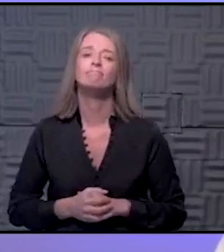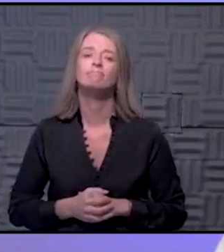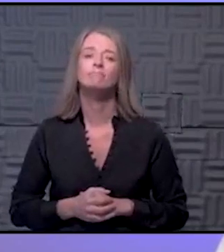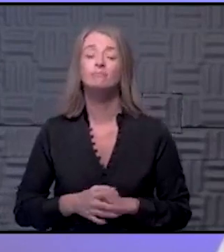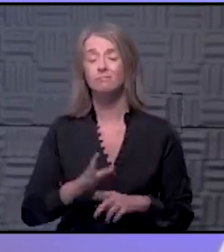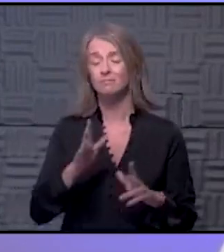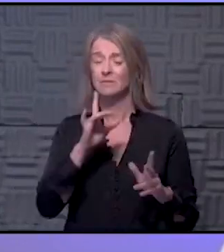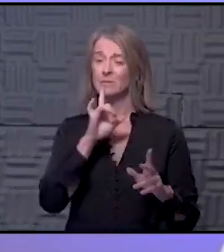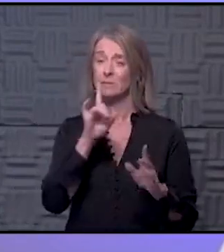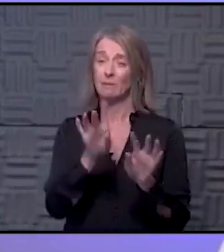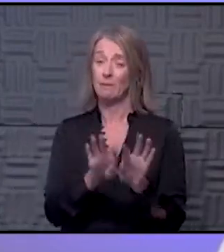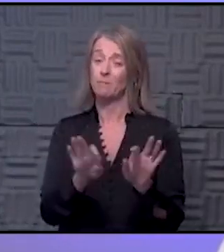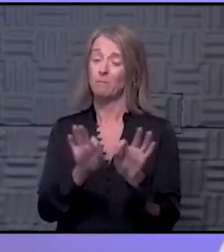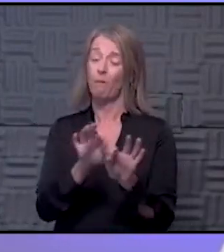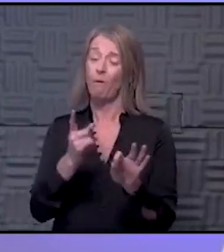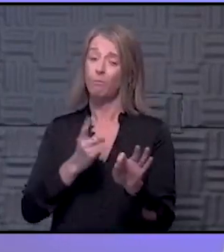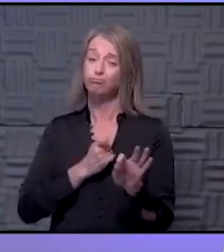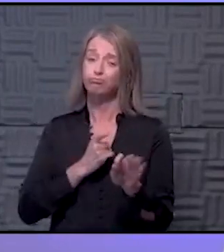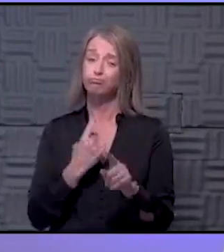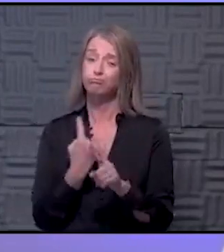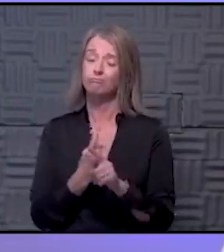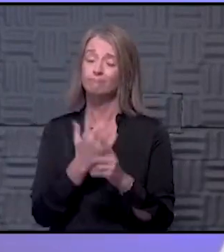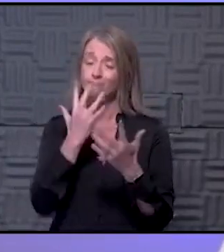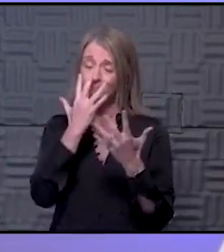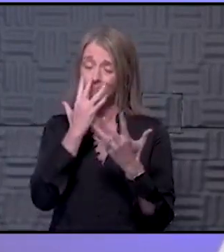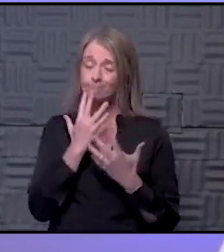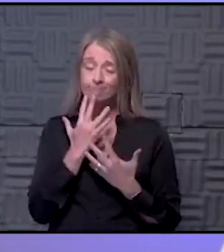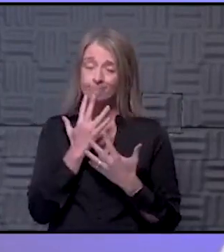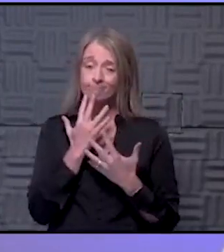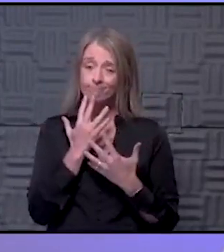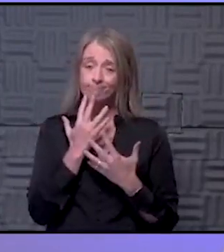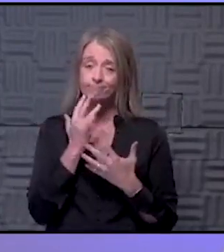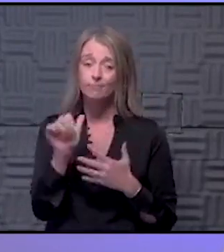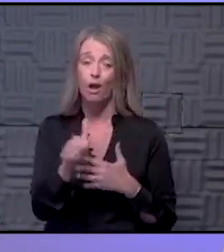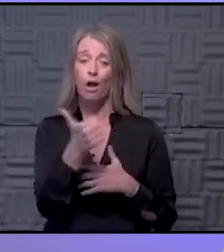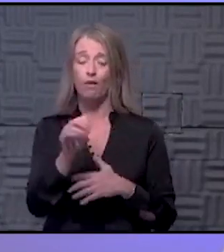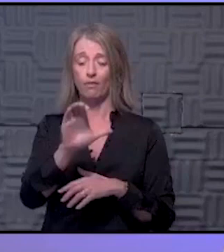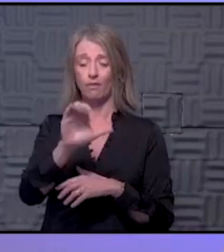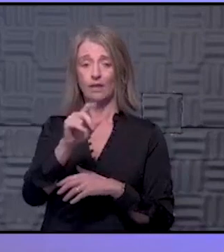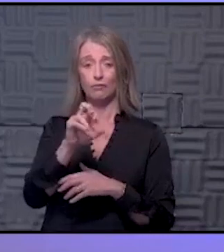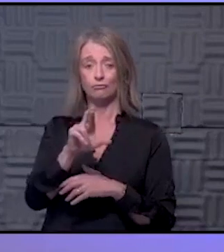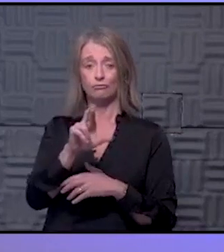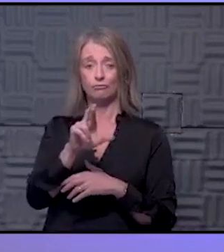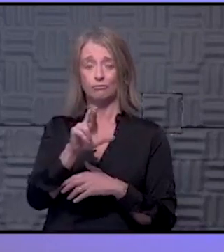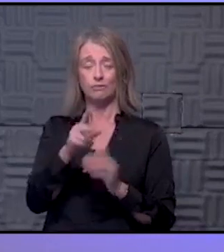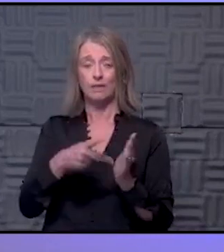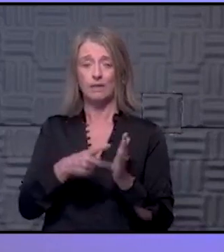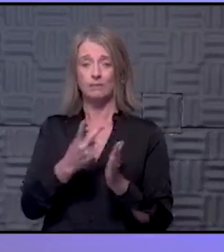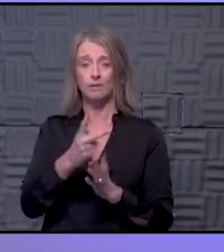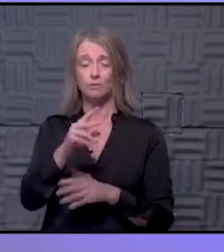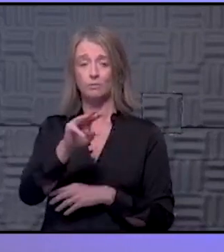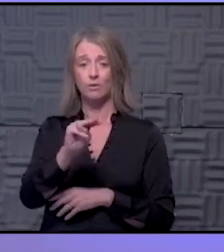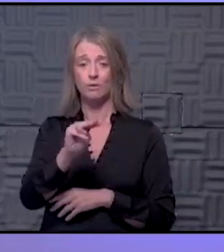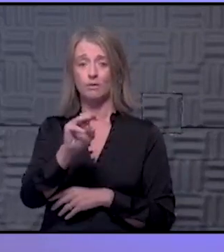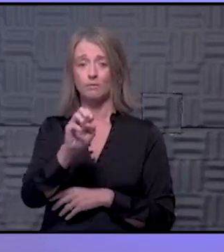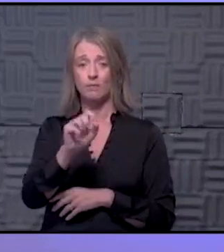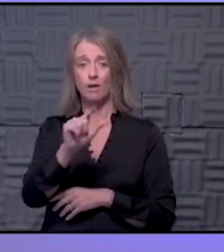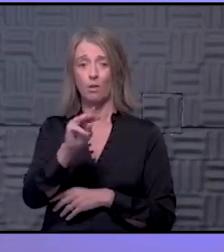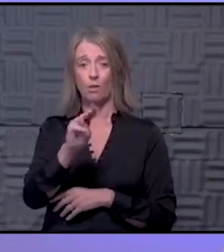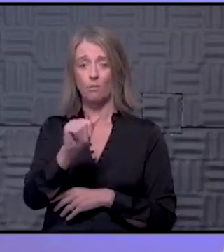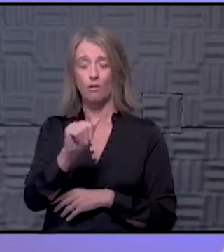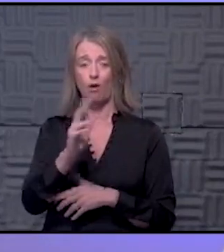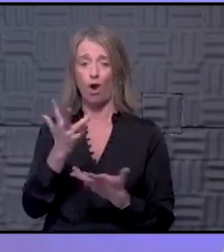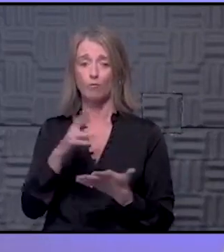a very important question because, unfortunately, as other cancers, and especially in multiple myeloma, they're already immune